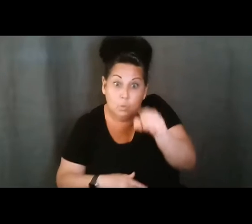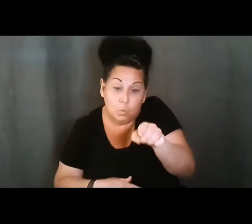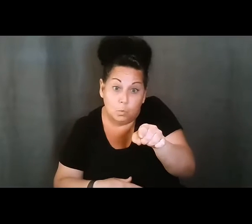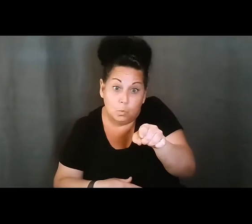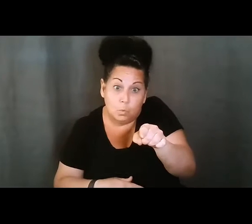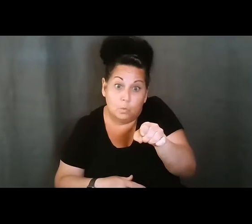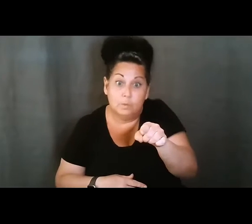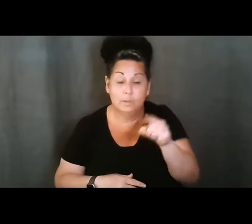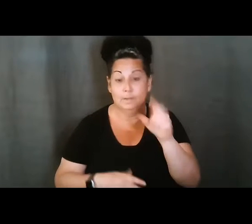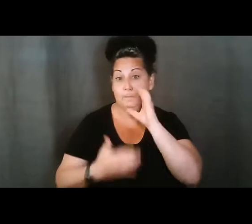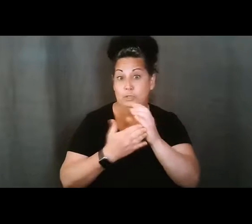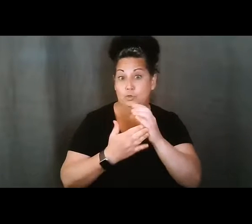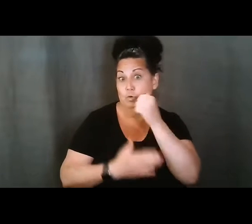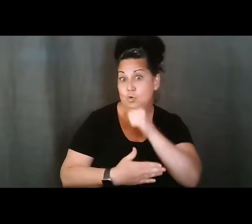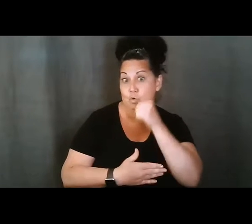position.